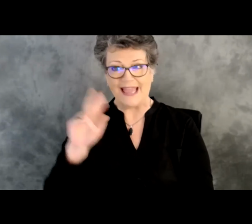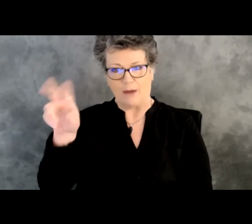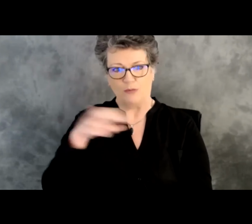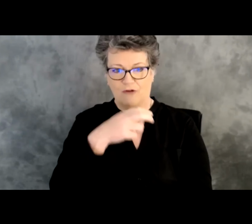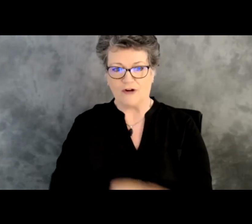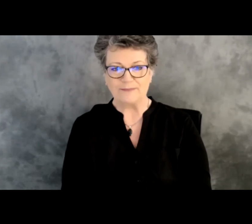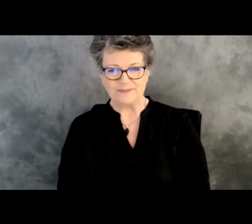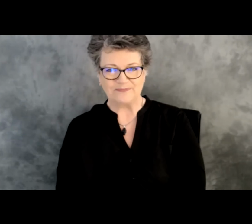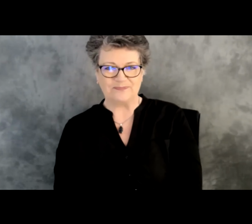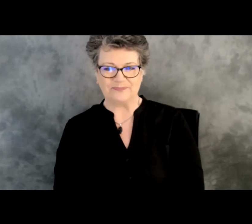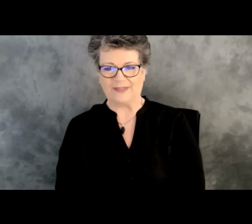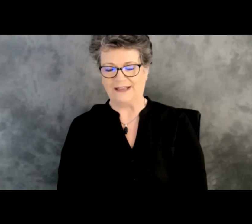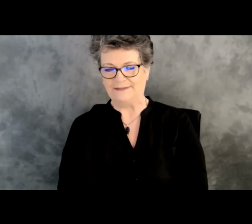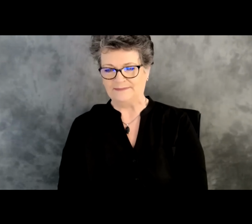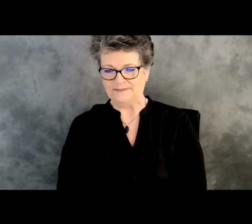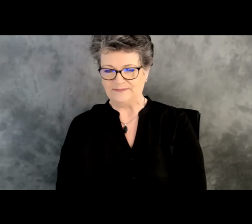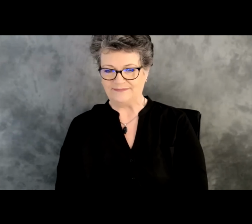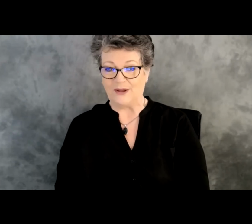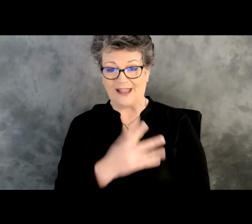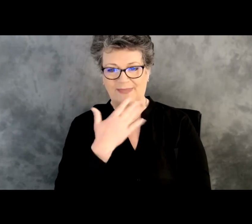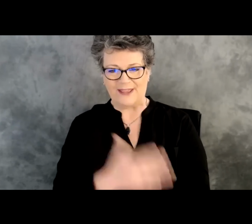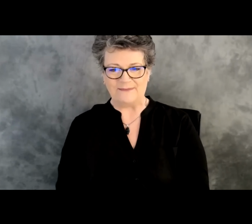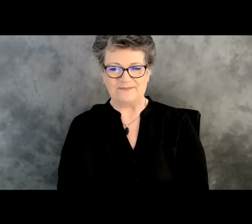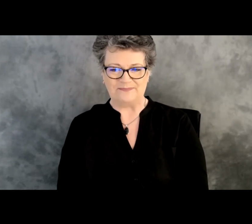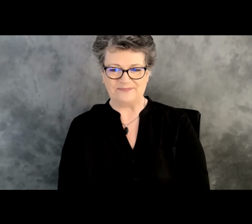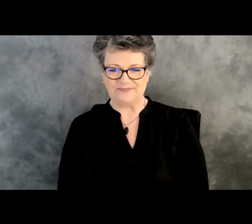think I have. Okay, great.